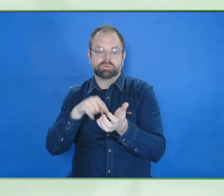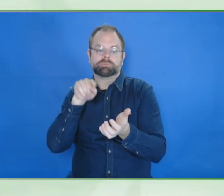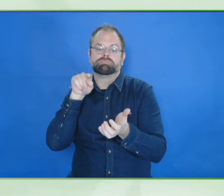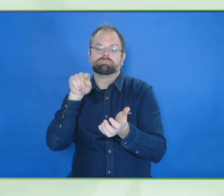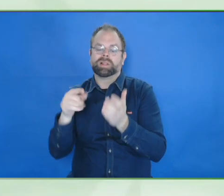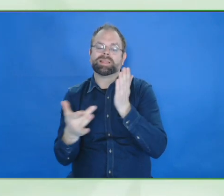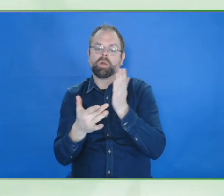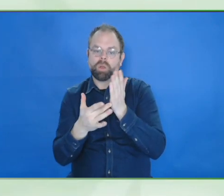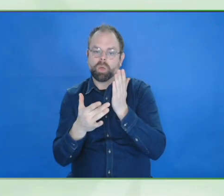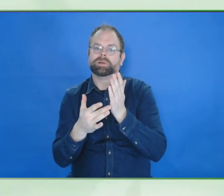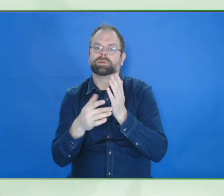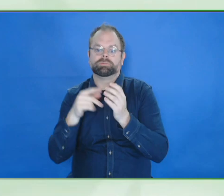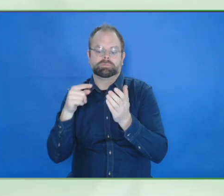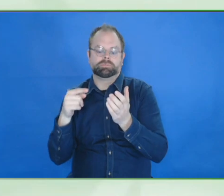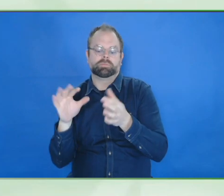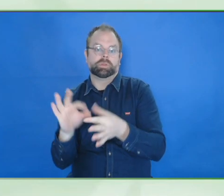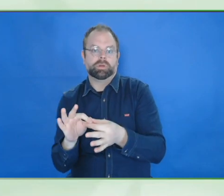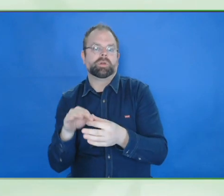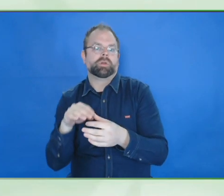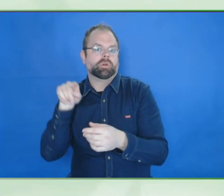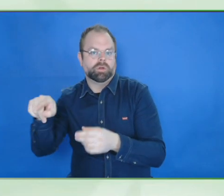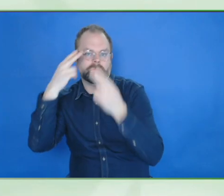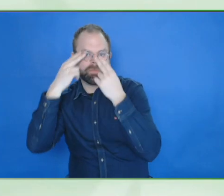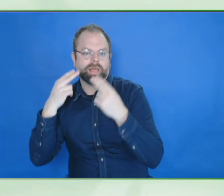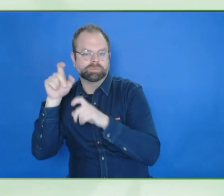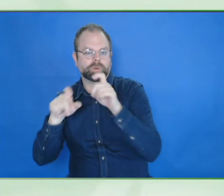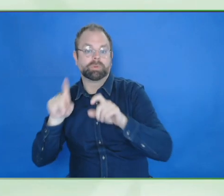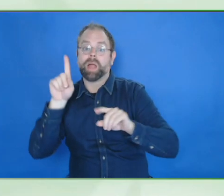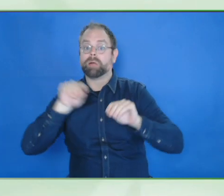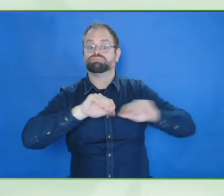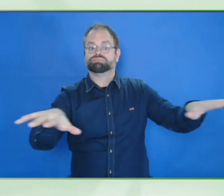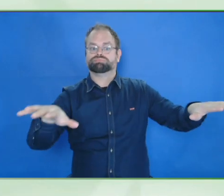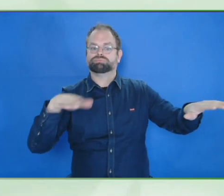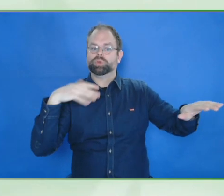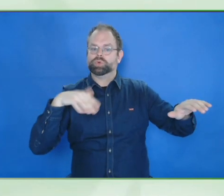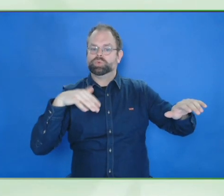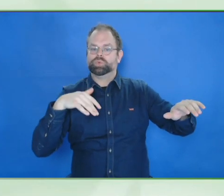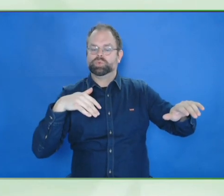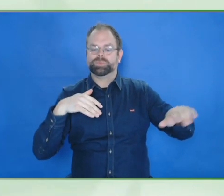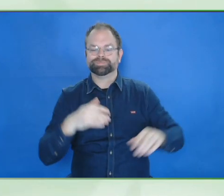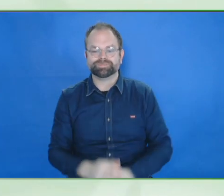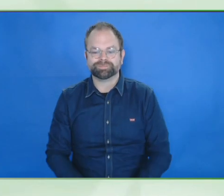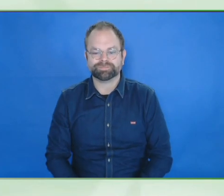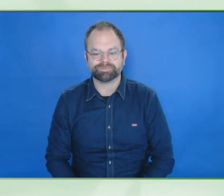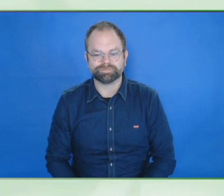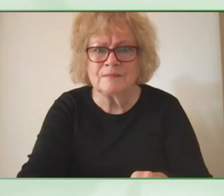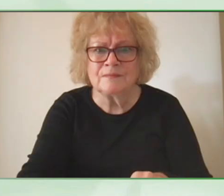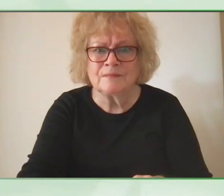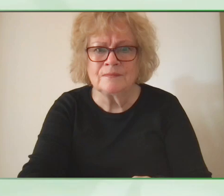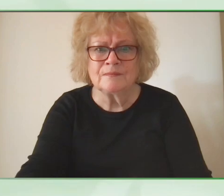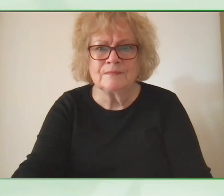cetera, that are being designed for the margins, but then have the capability of having